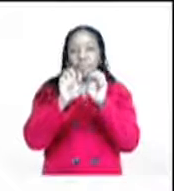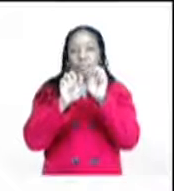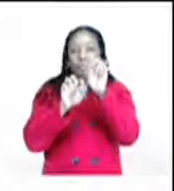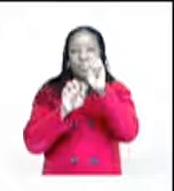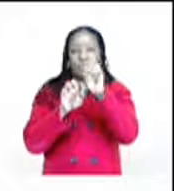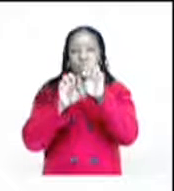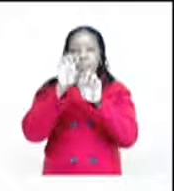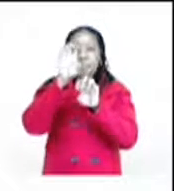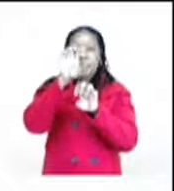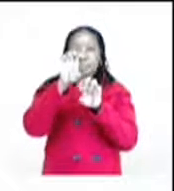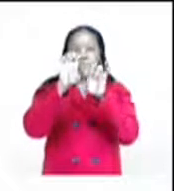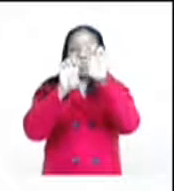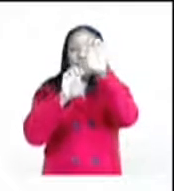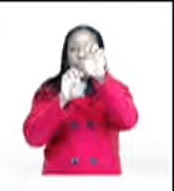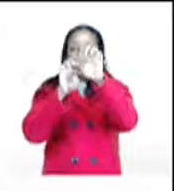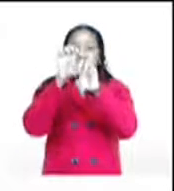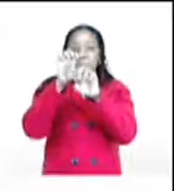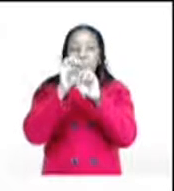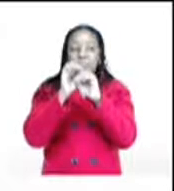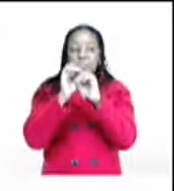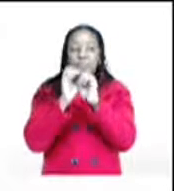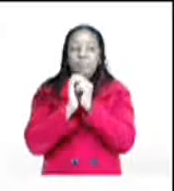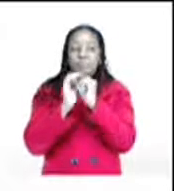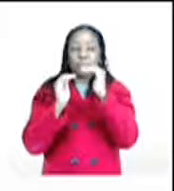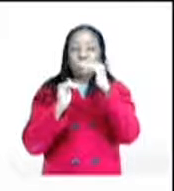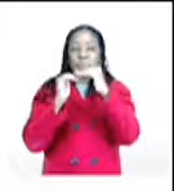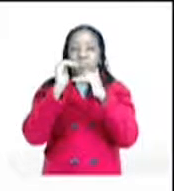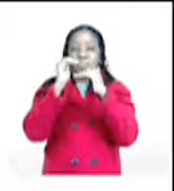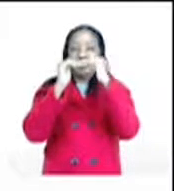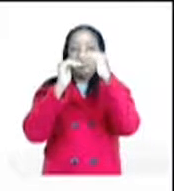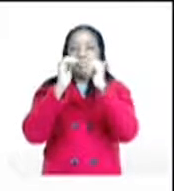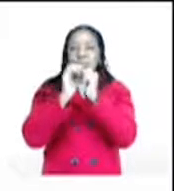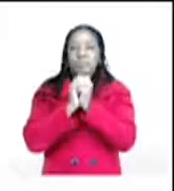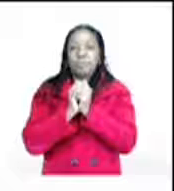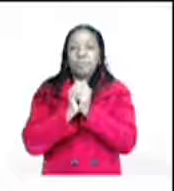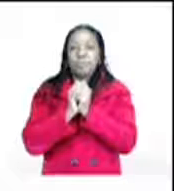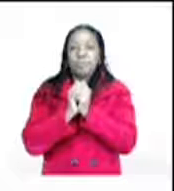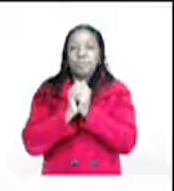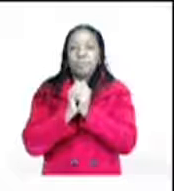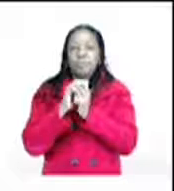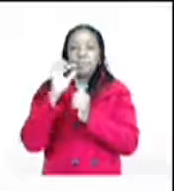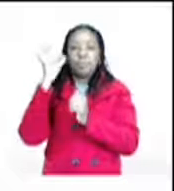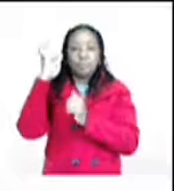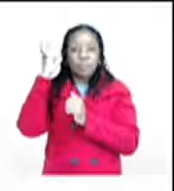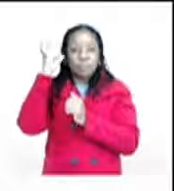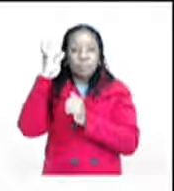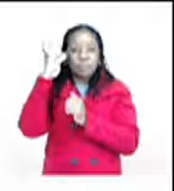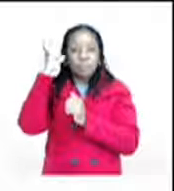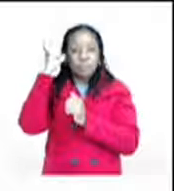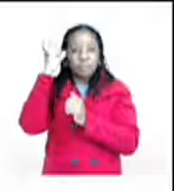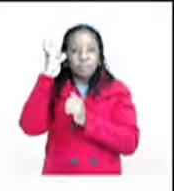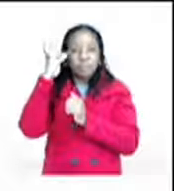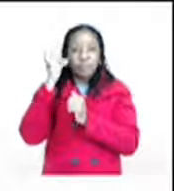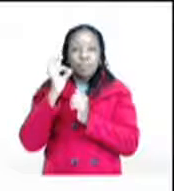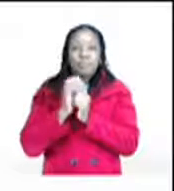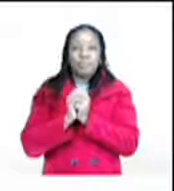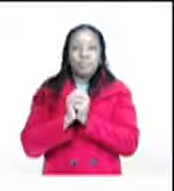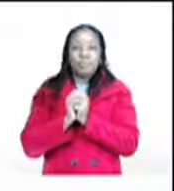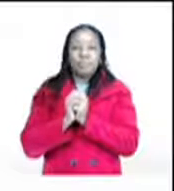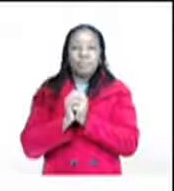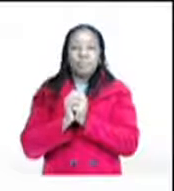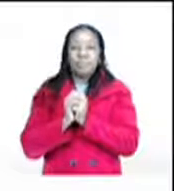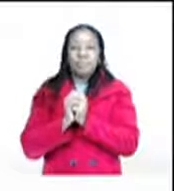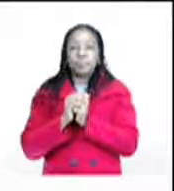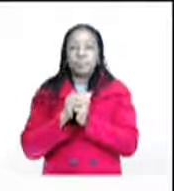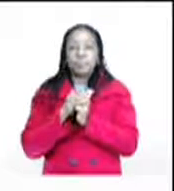is a ladder. The next picture is a bee. And the last